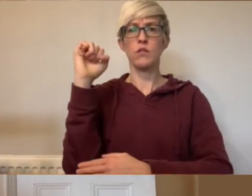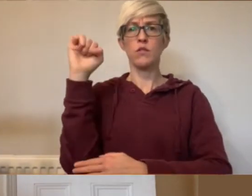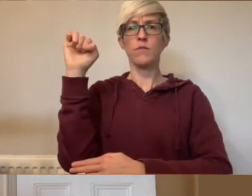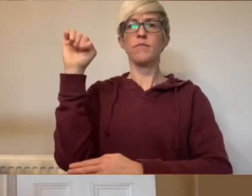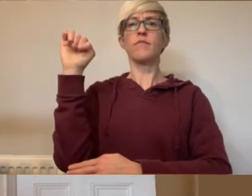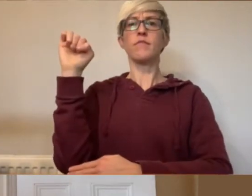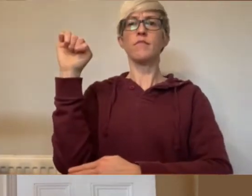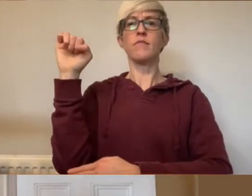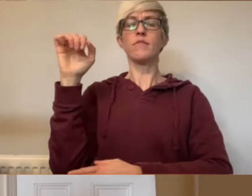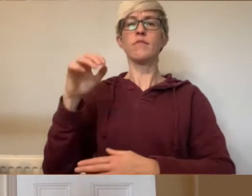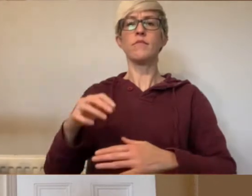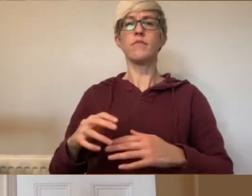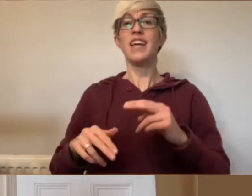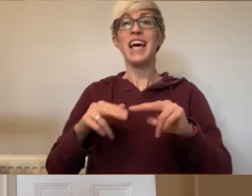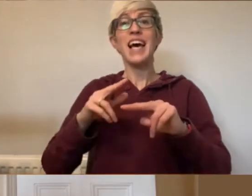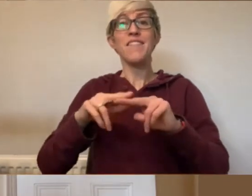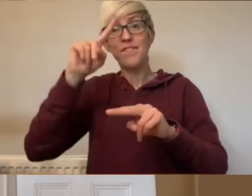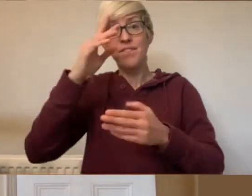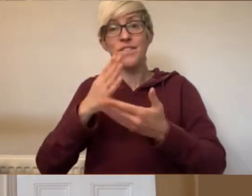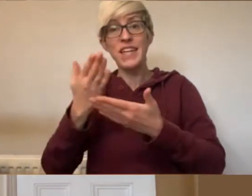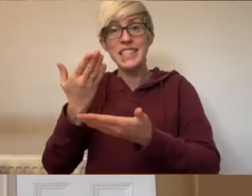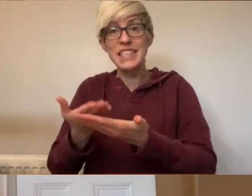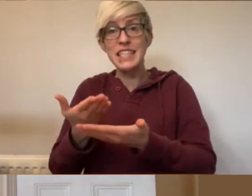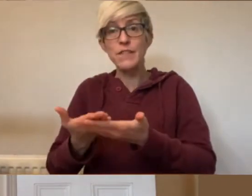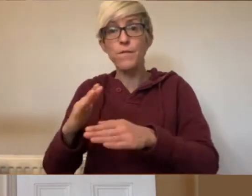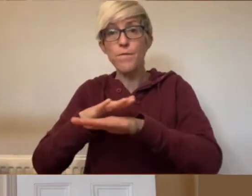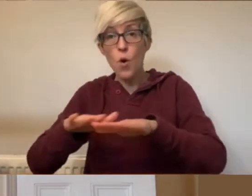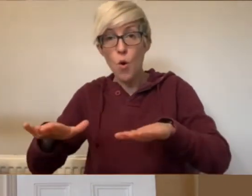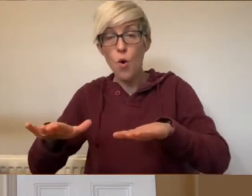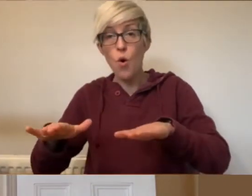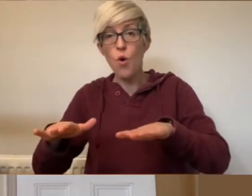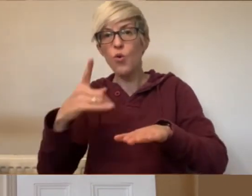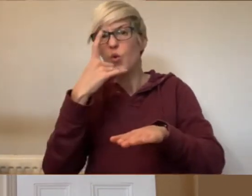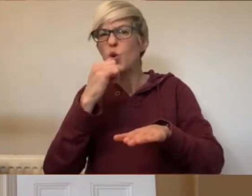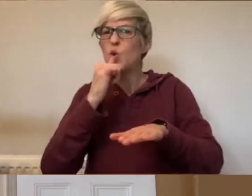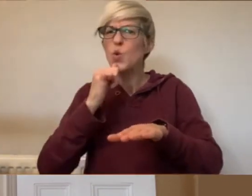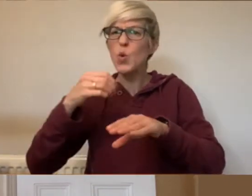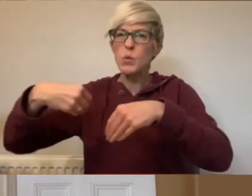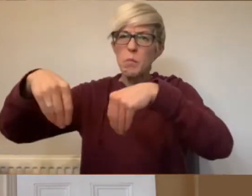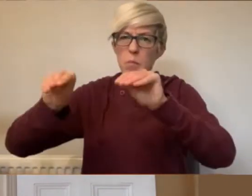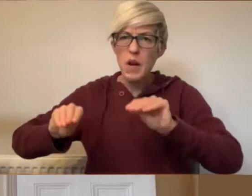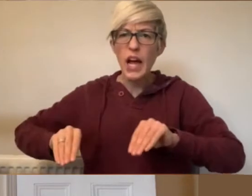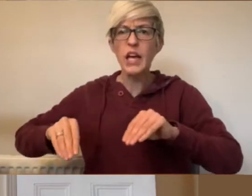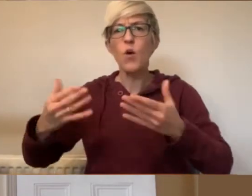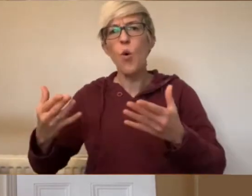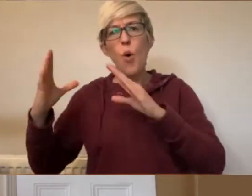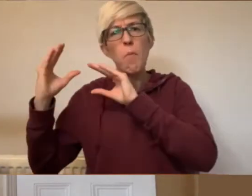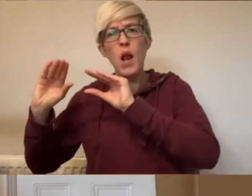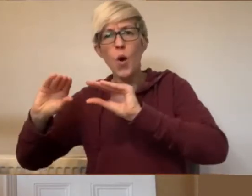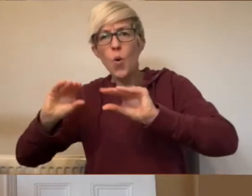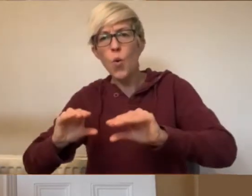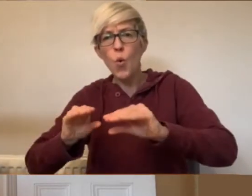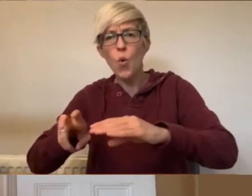find some length in your spine. And if you are sitting on the floor, come into sit